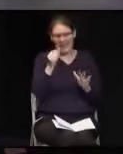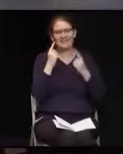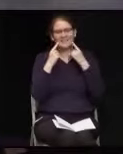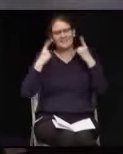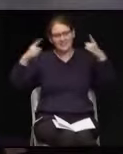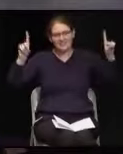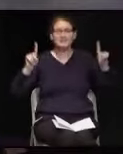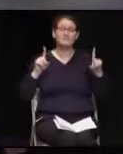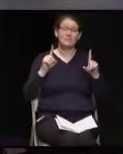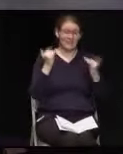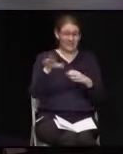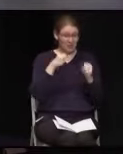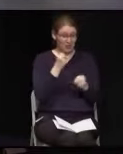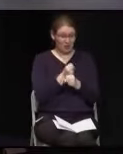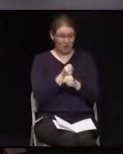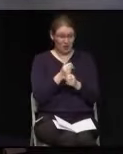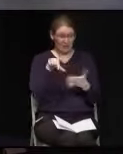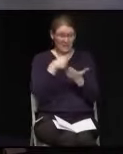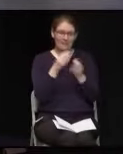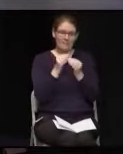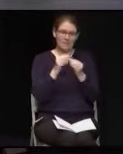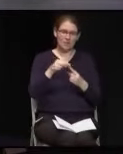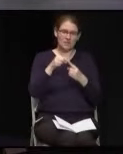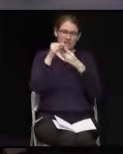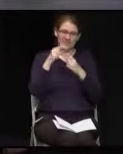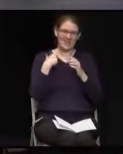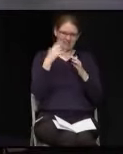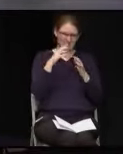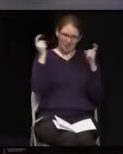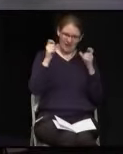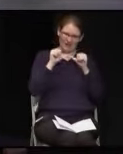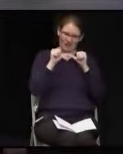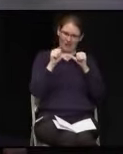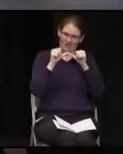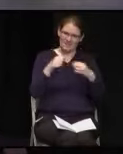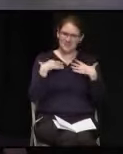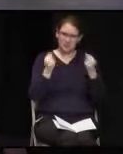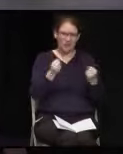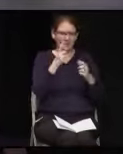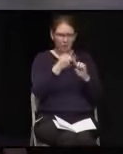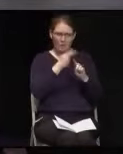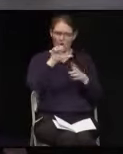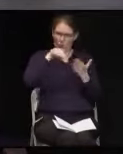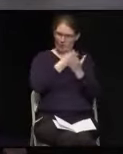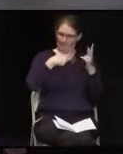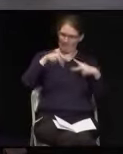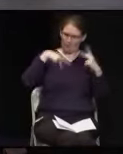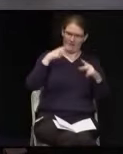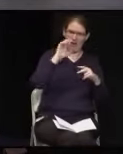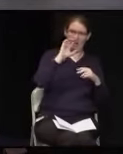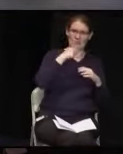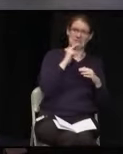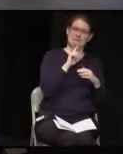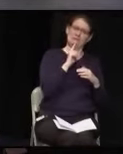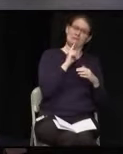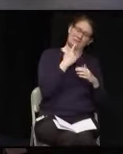year, commencement is even more special as we celebrate the perseverance and strength exuded by our graduates after what has been a